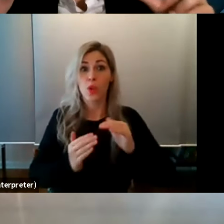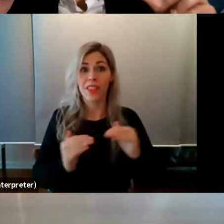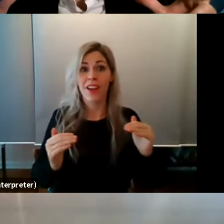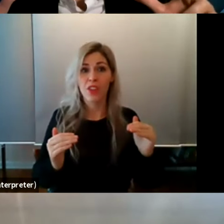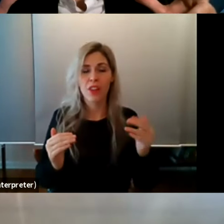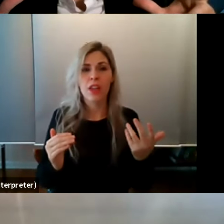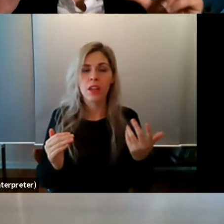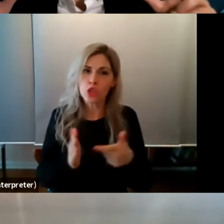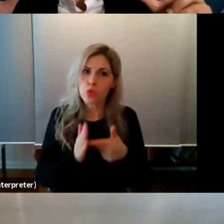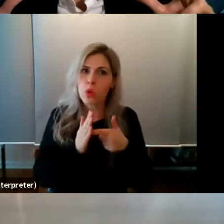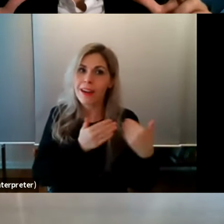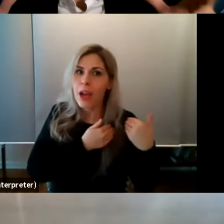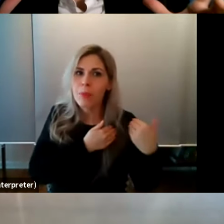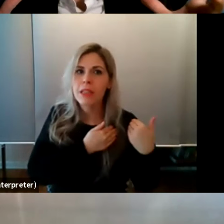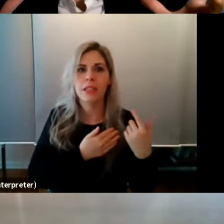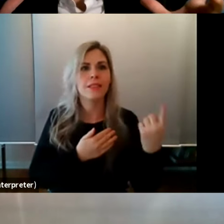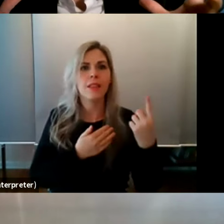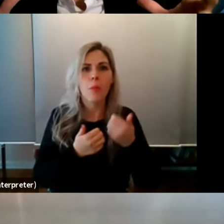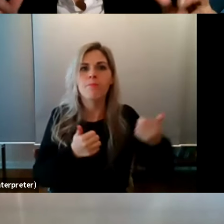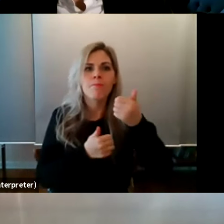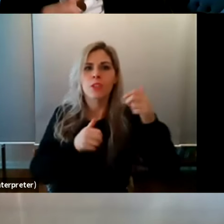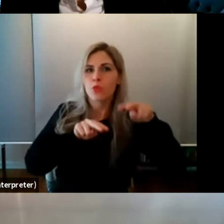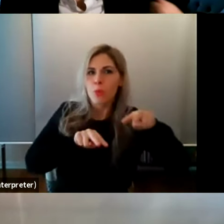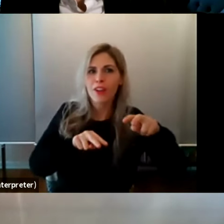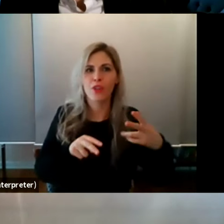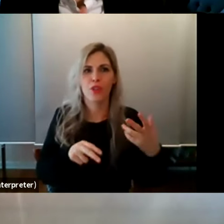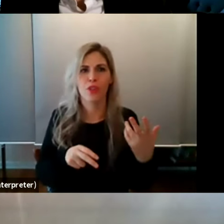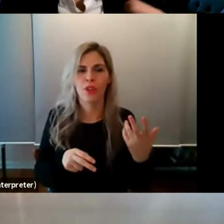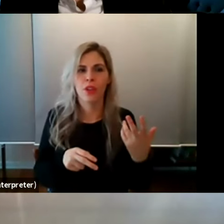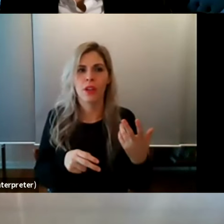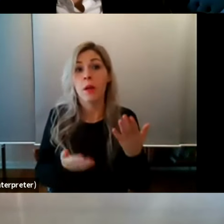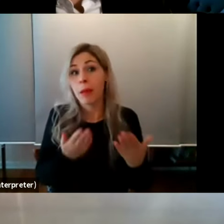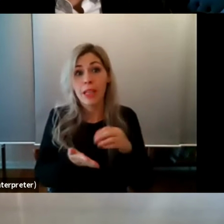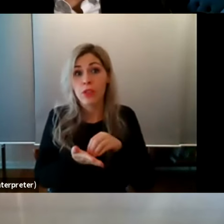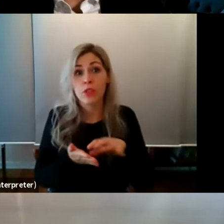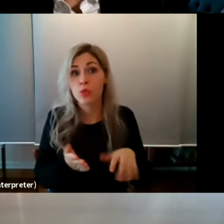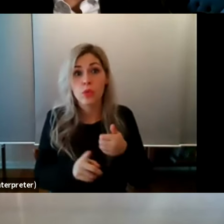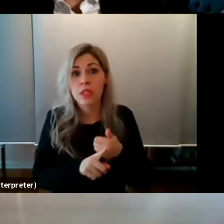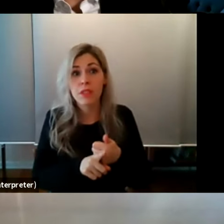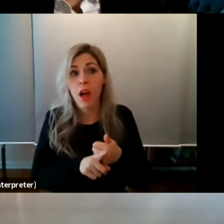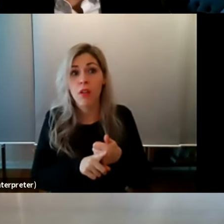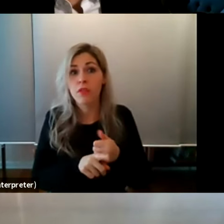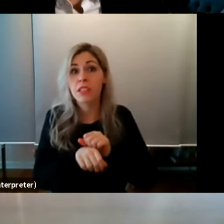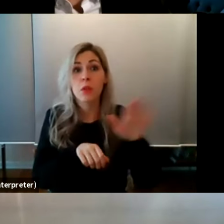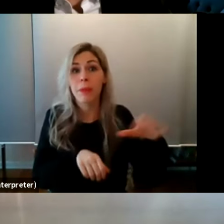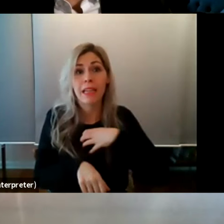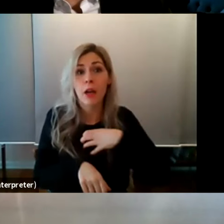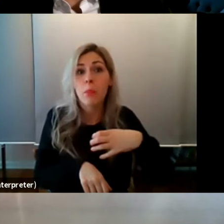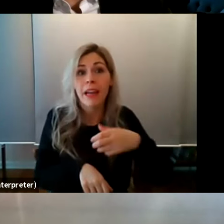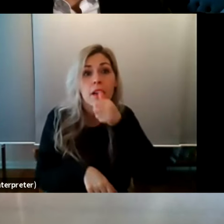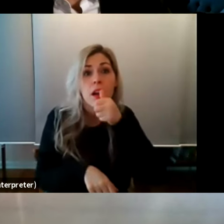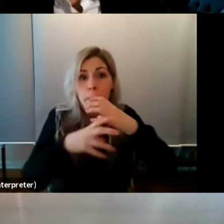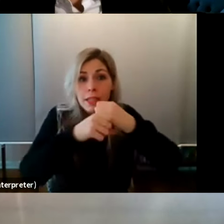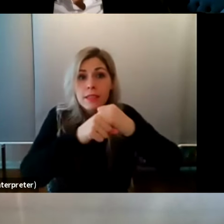an accountability or a monitoring mechanism, whether that's students putting, complaints in an anonymous